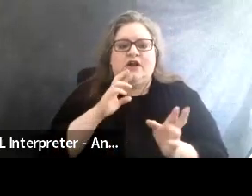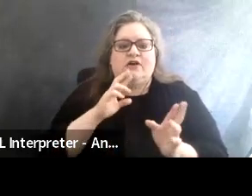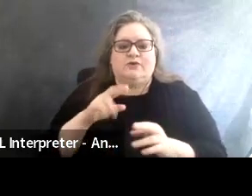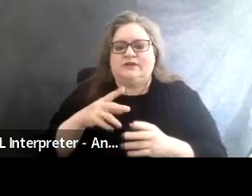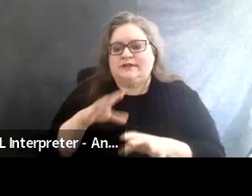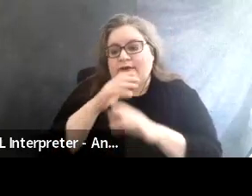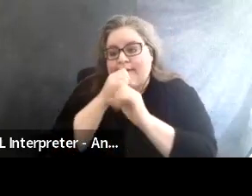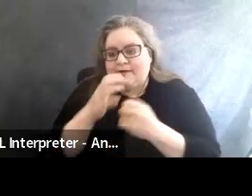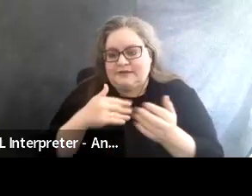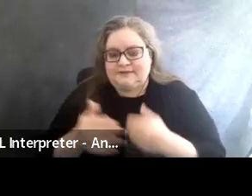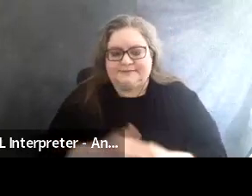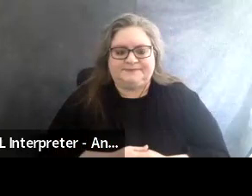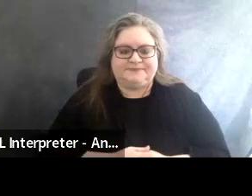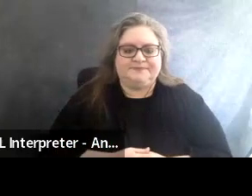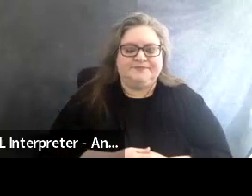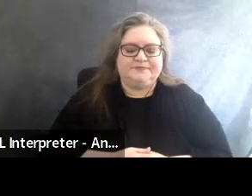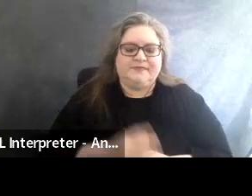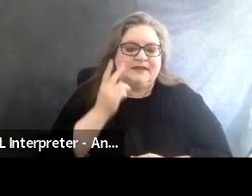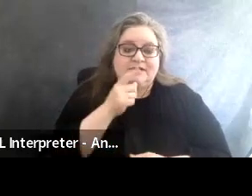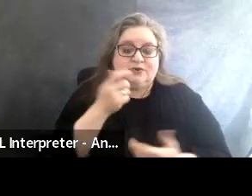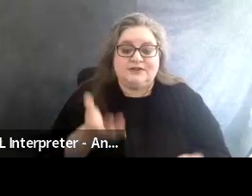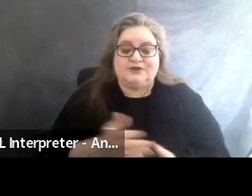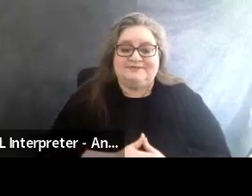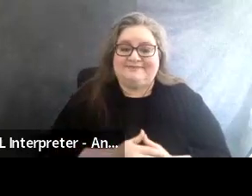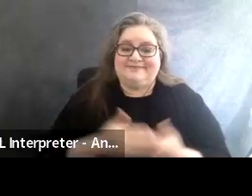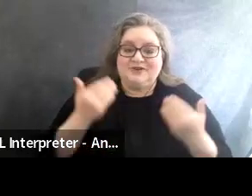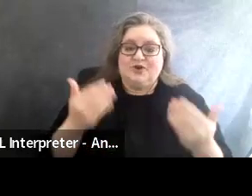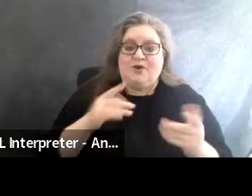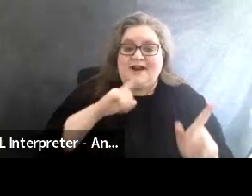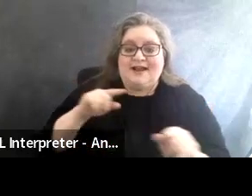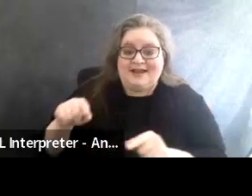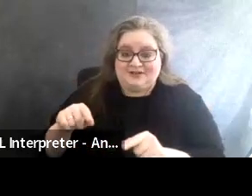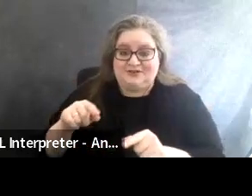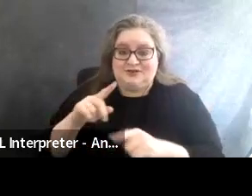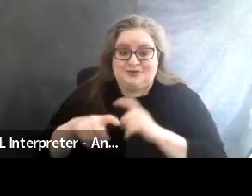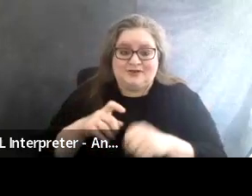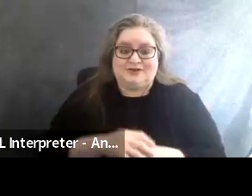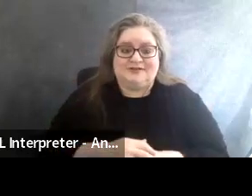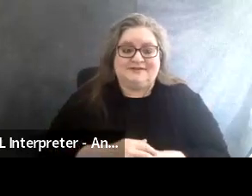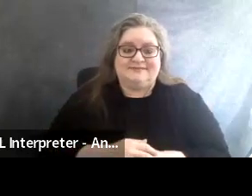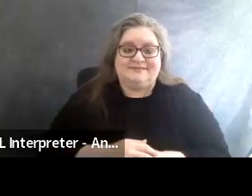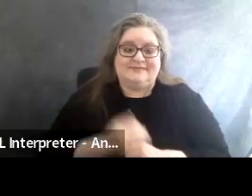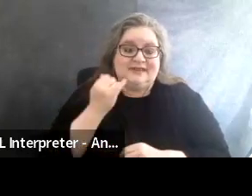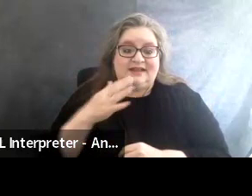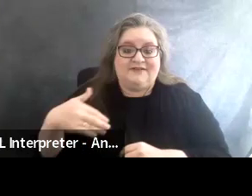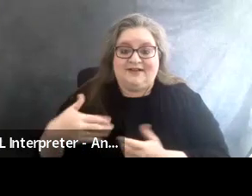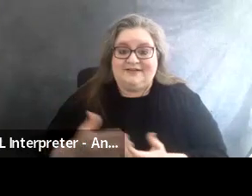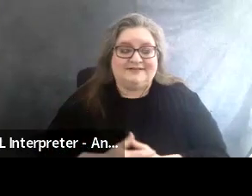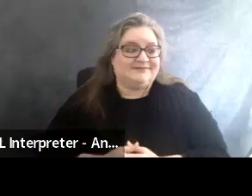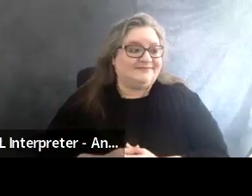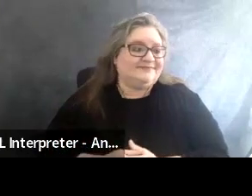the way, to just see who's here. So go ahead and answer these questions if you've not.